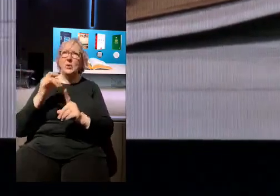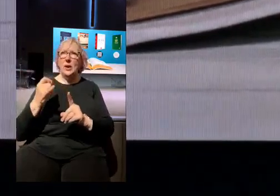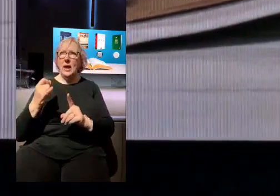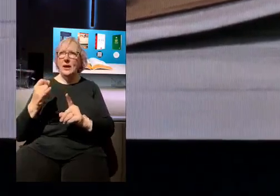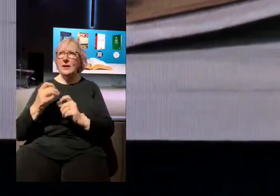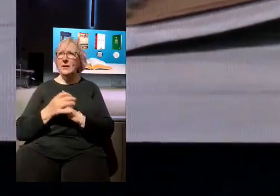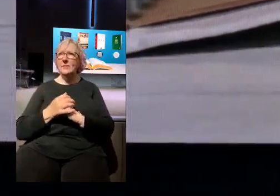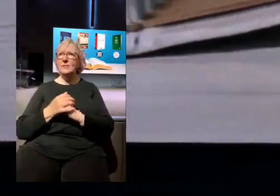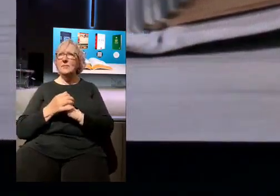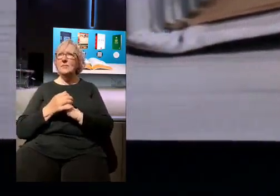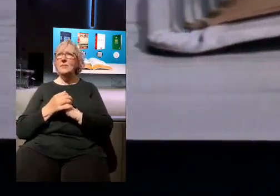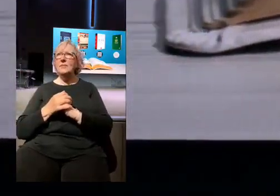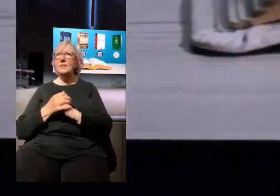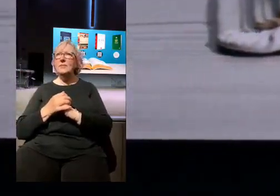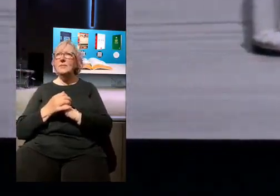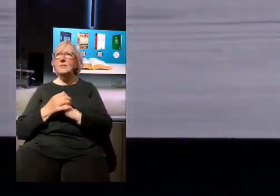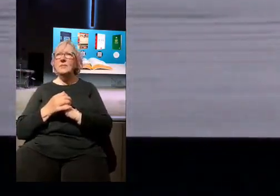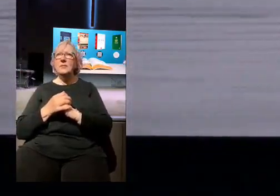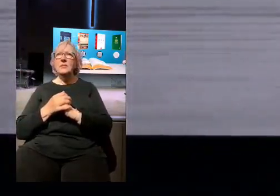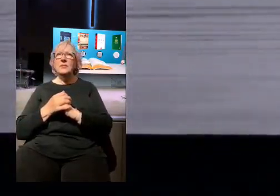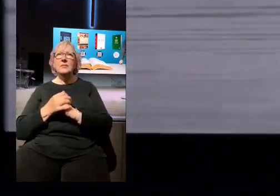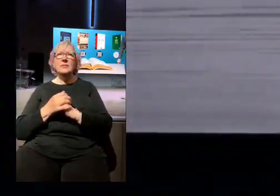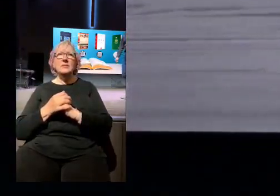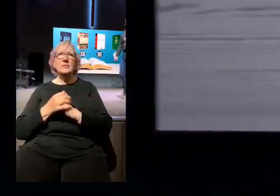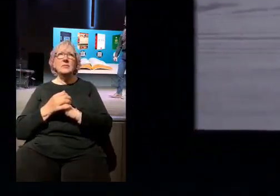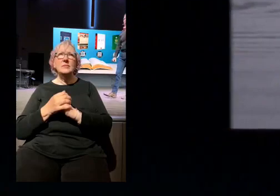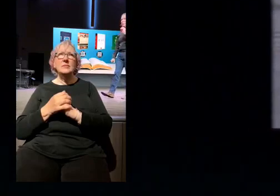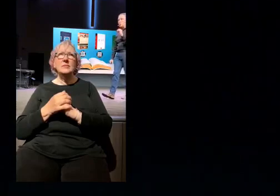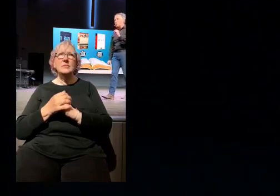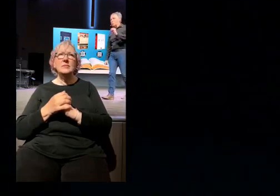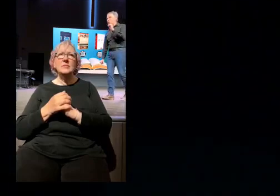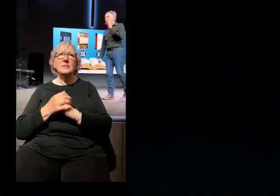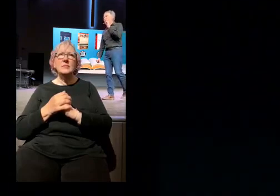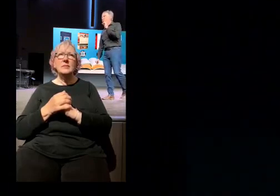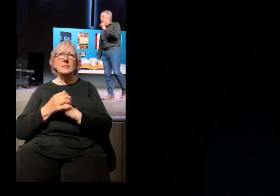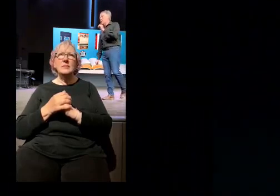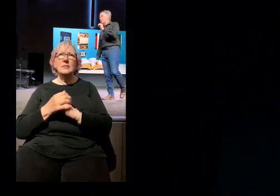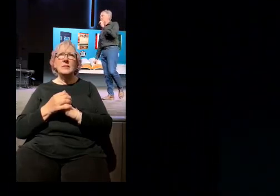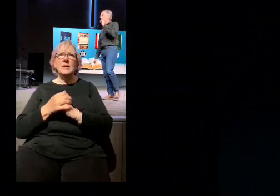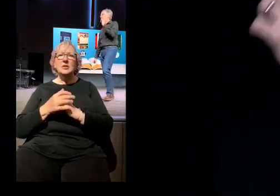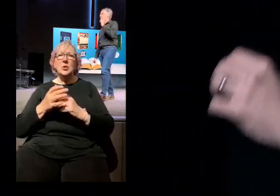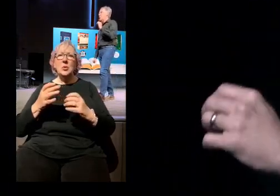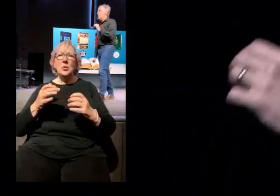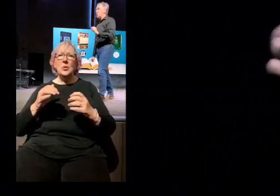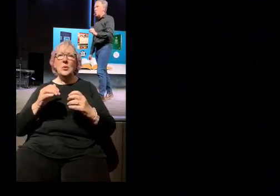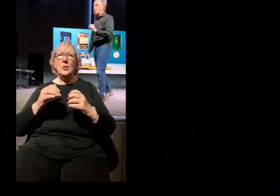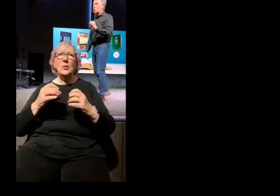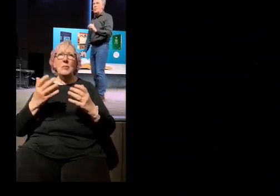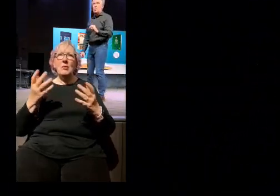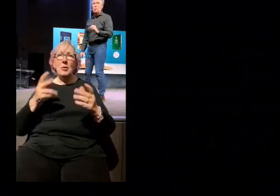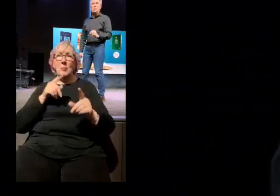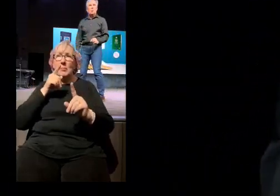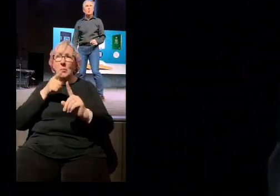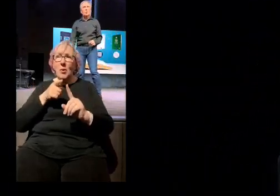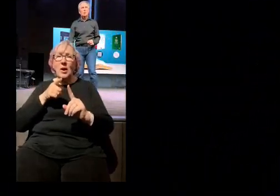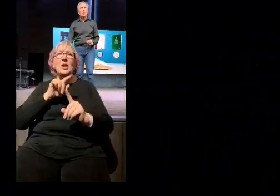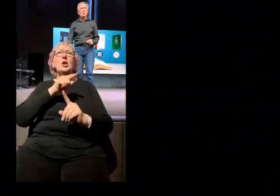What is one of our principles here at Faith Community Church? You are responsible for your spiritual